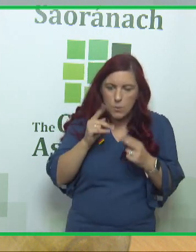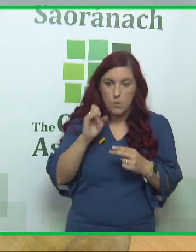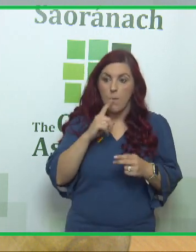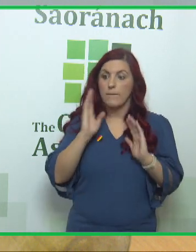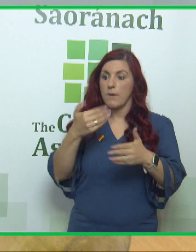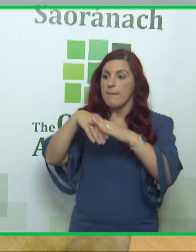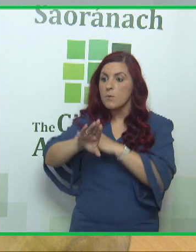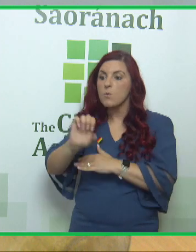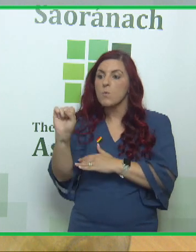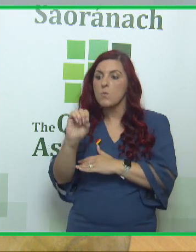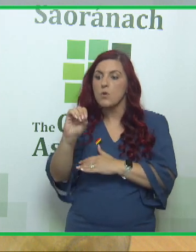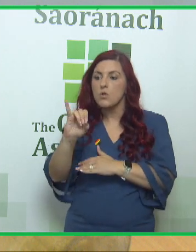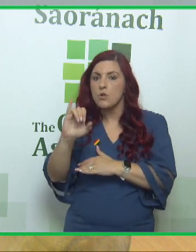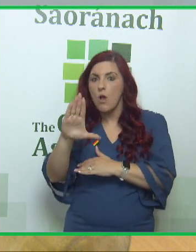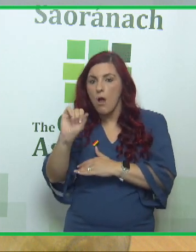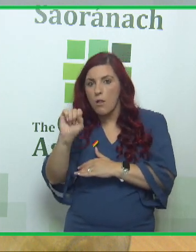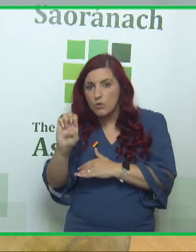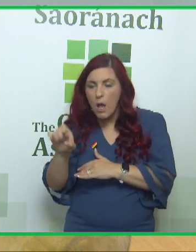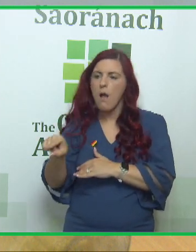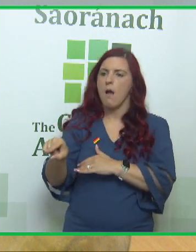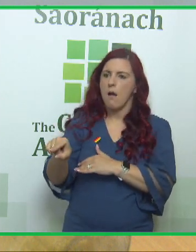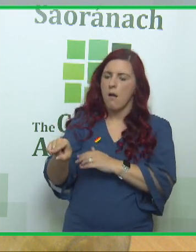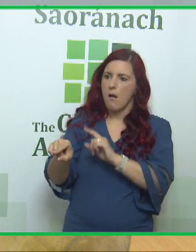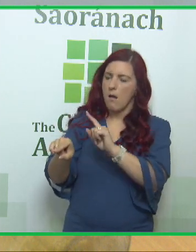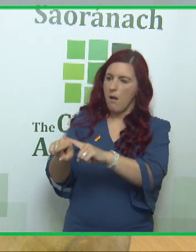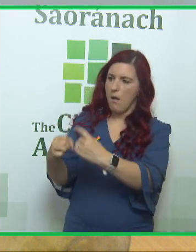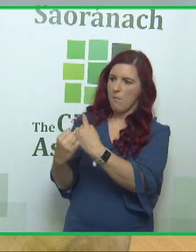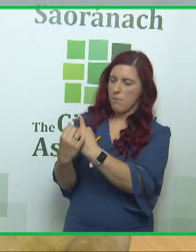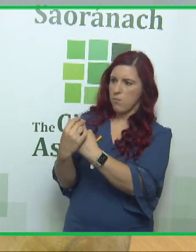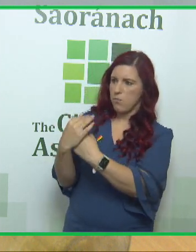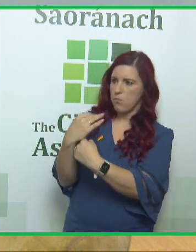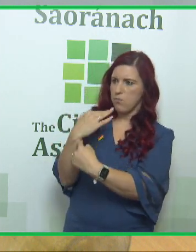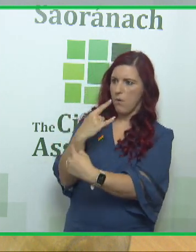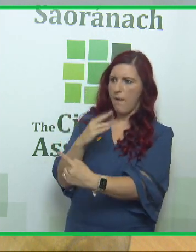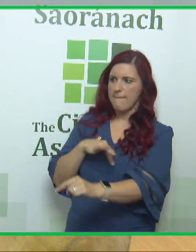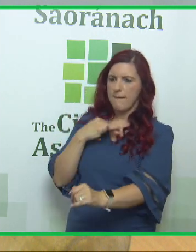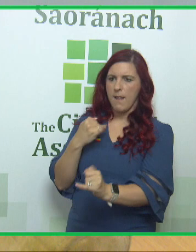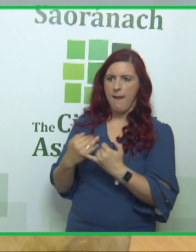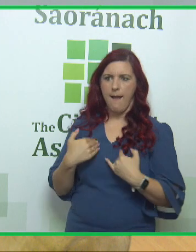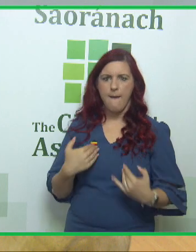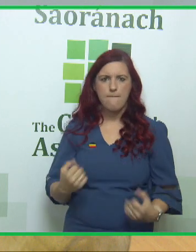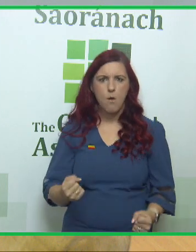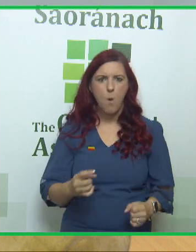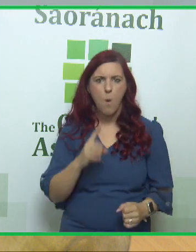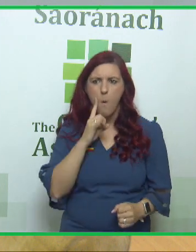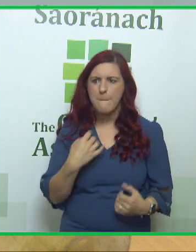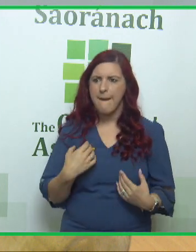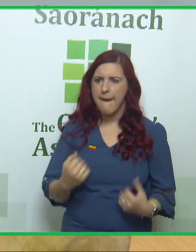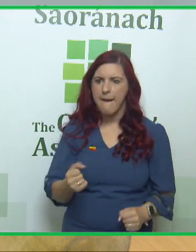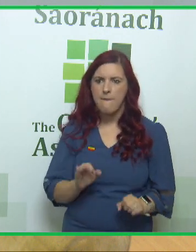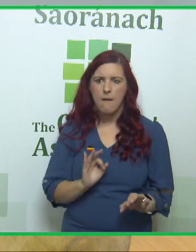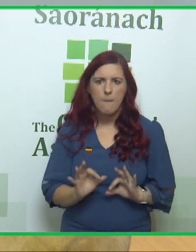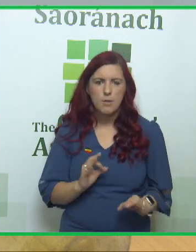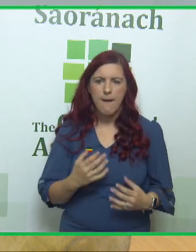Soilse, they started to believe in me. They started to give me hope. They started to put a map out in front of me that there was different ways.